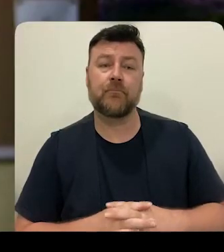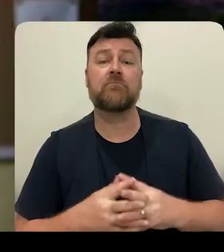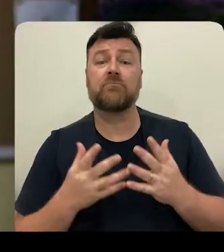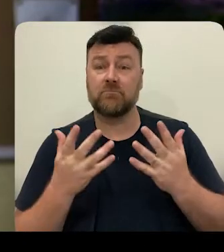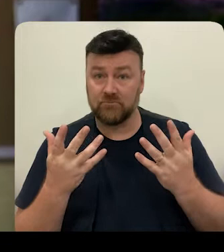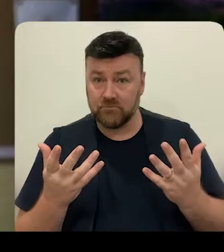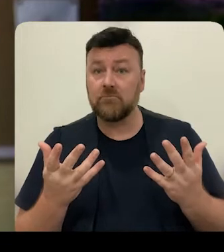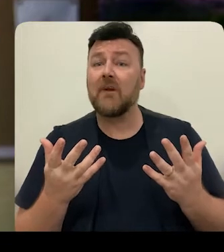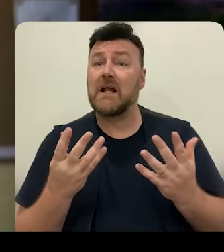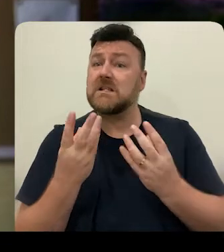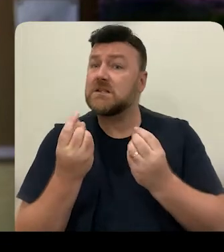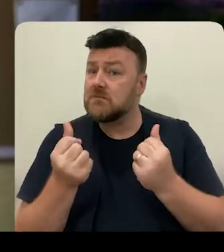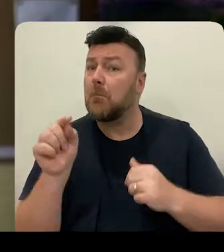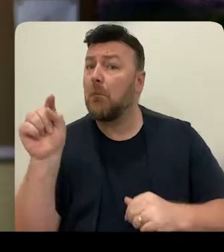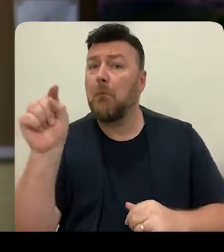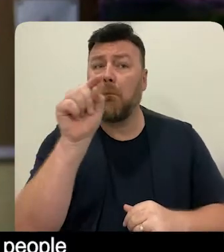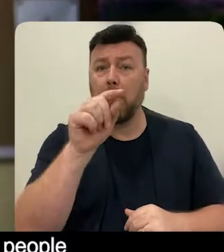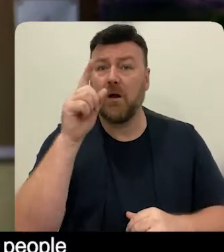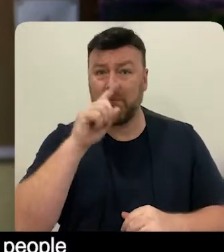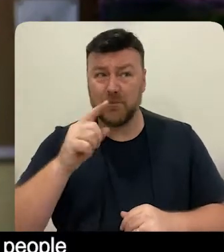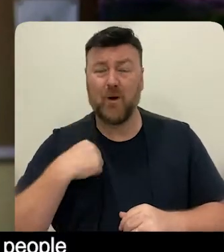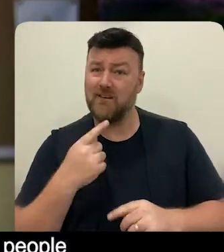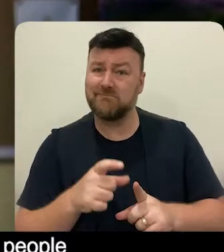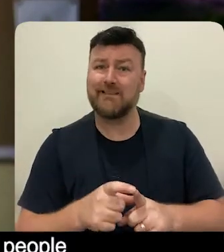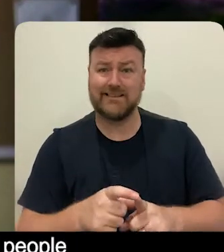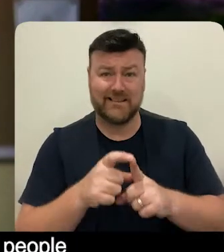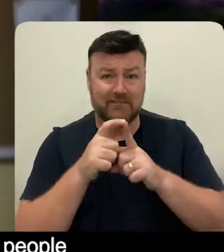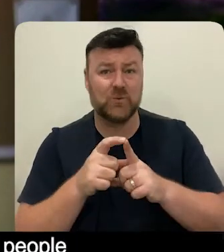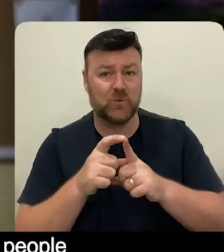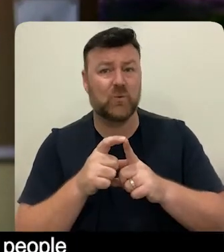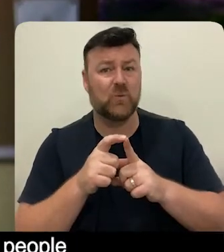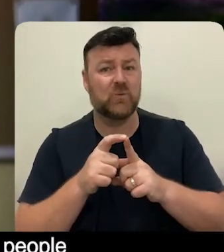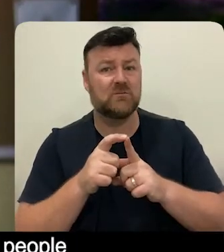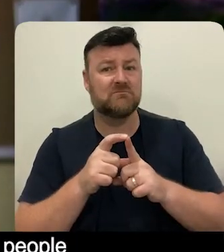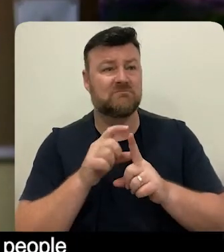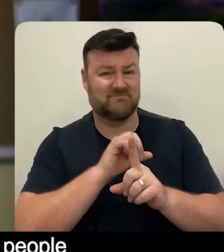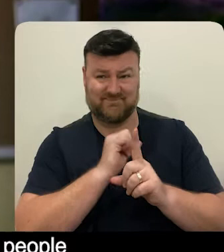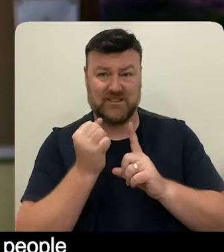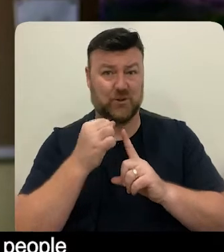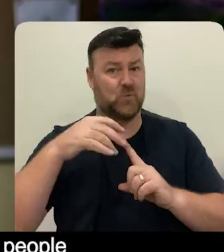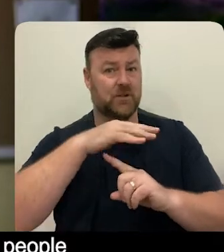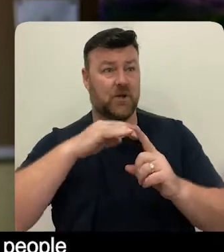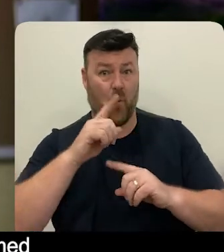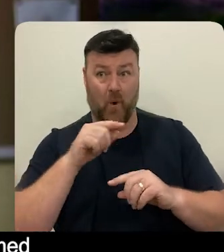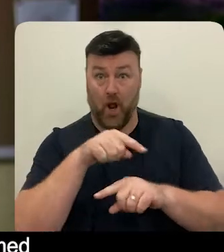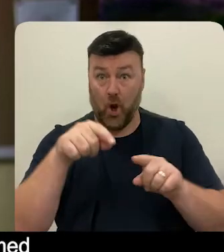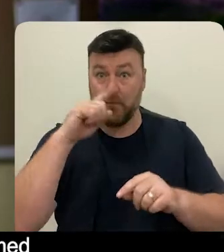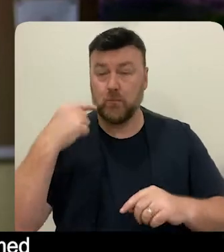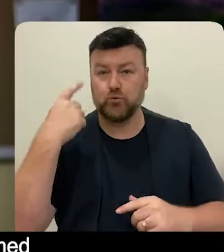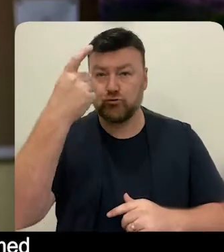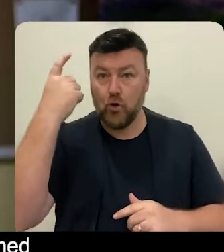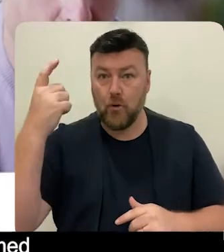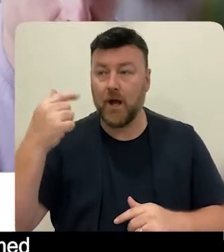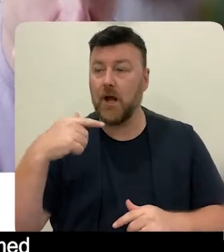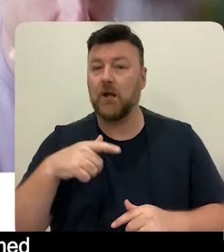There are people who find themselves in very complex situations with highly traumatised people who can sometimes